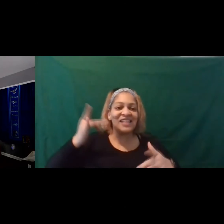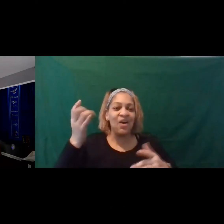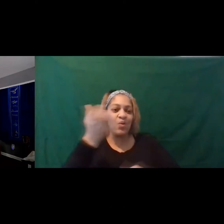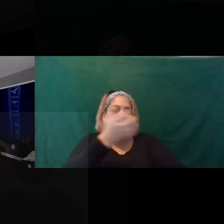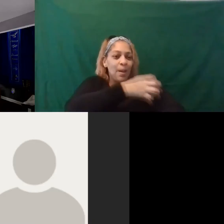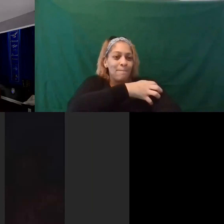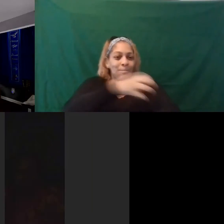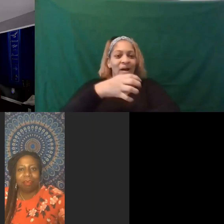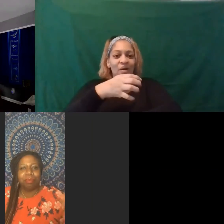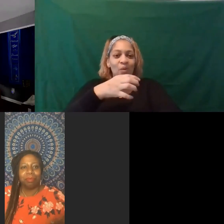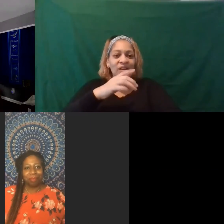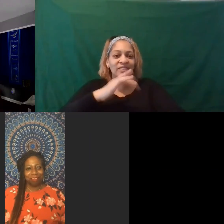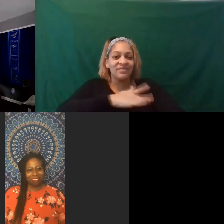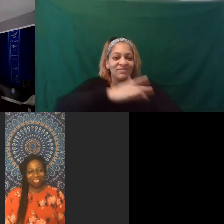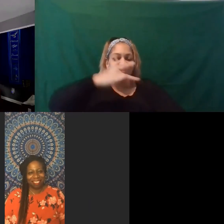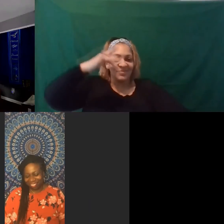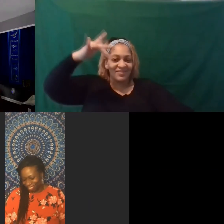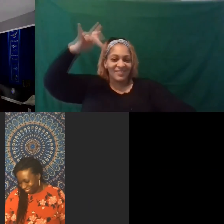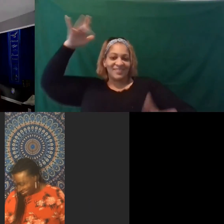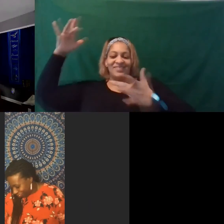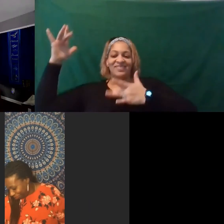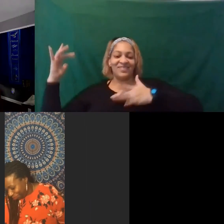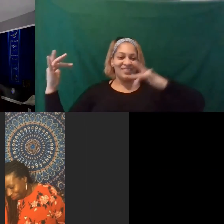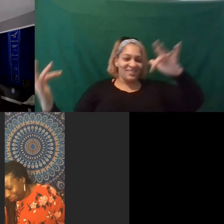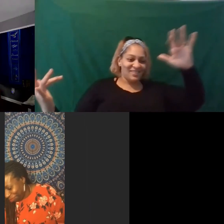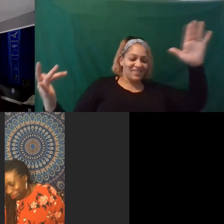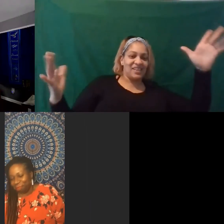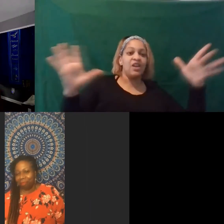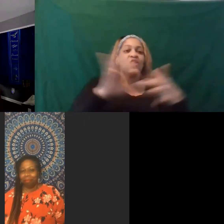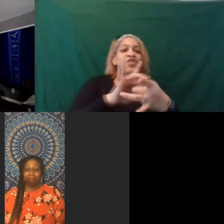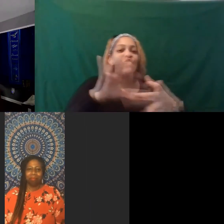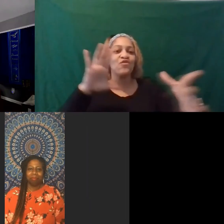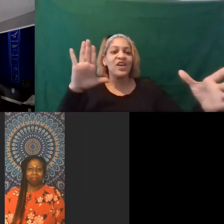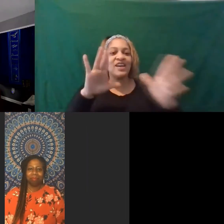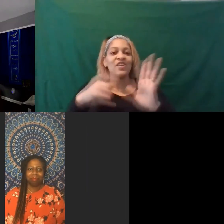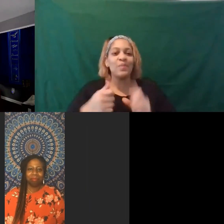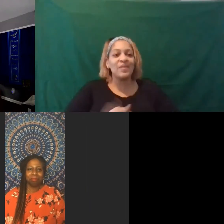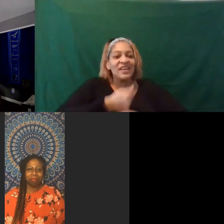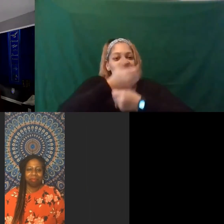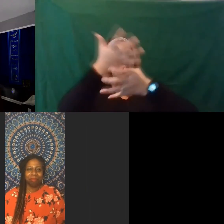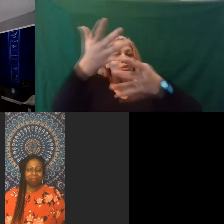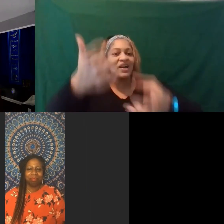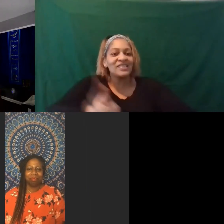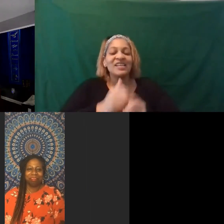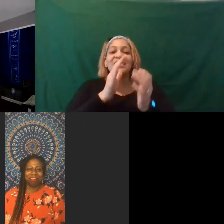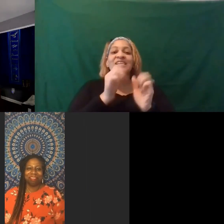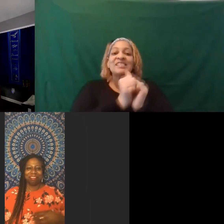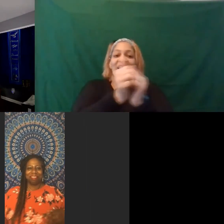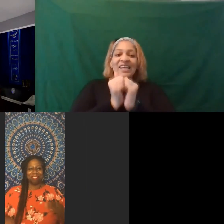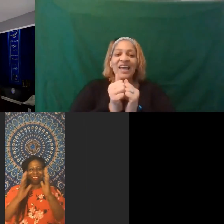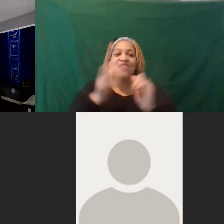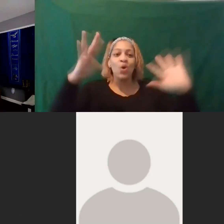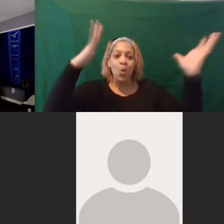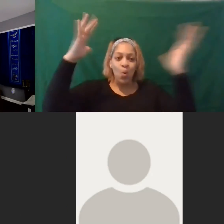her. Ultimate freedom in expression. Together, let us put our hands together and welcome Amachandra.